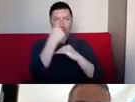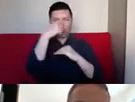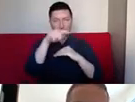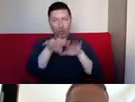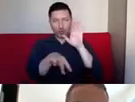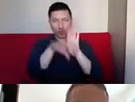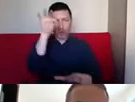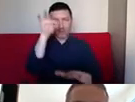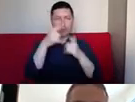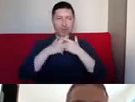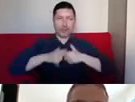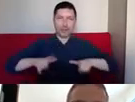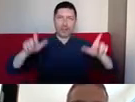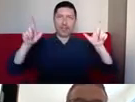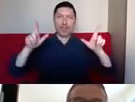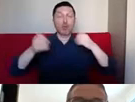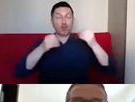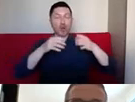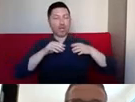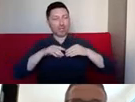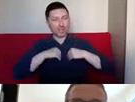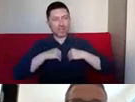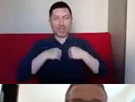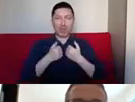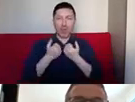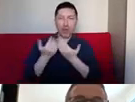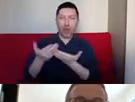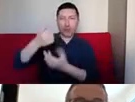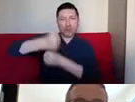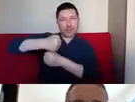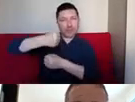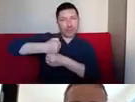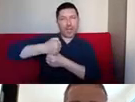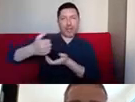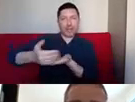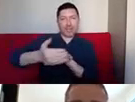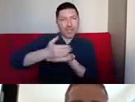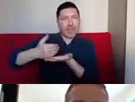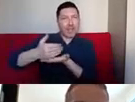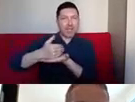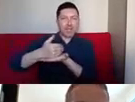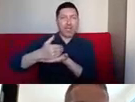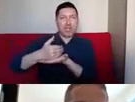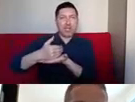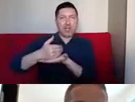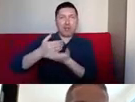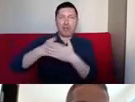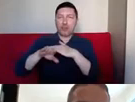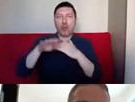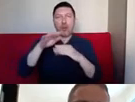in a labor market and work environment that is open, inclusive, and accessible to people with